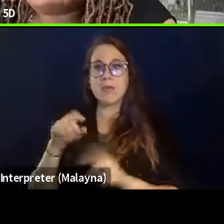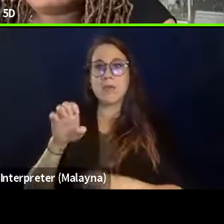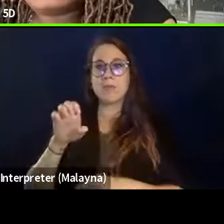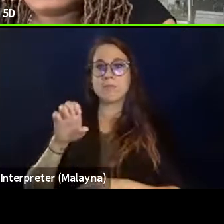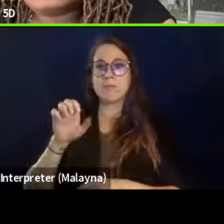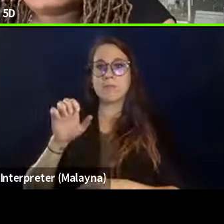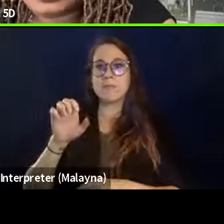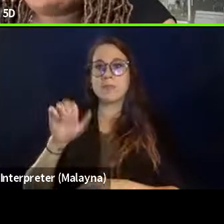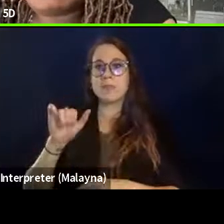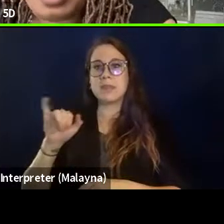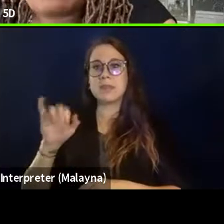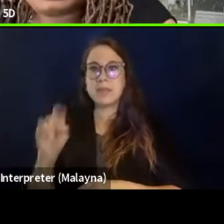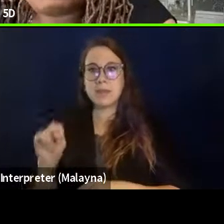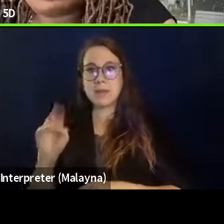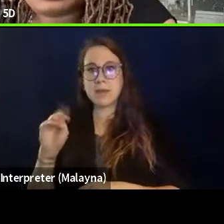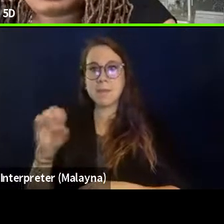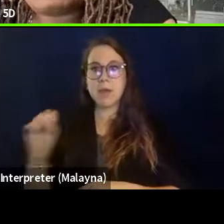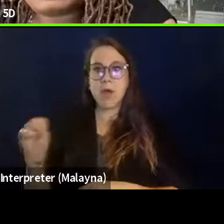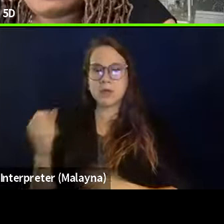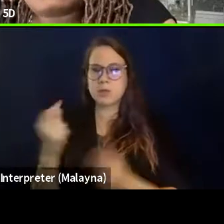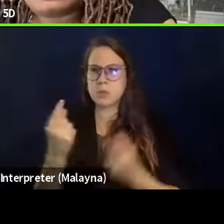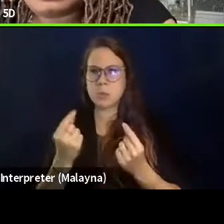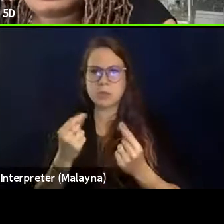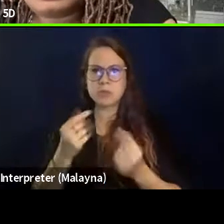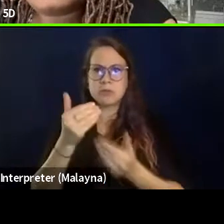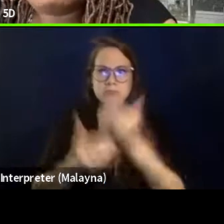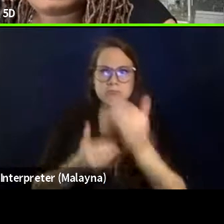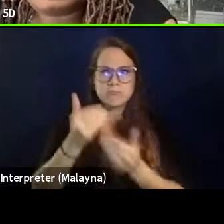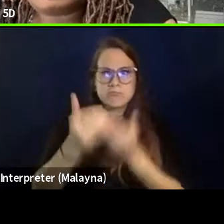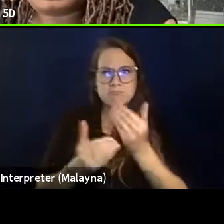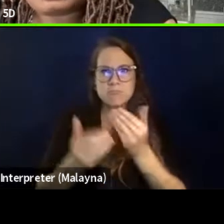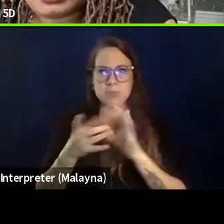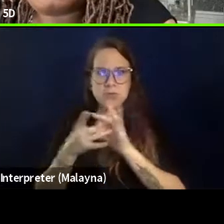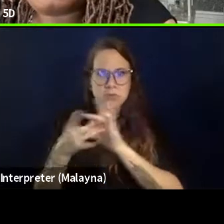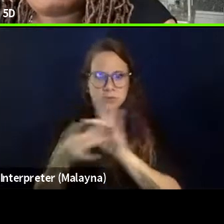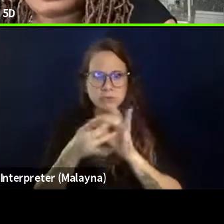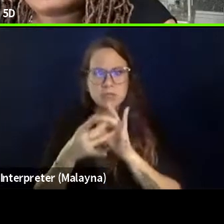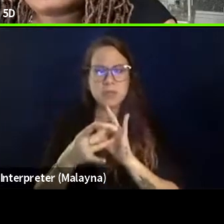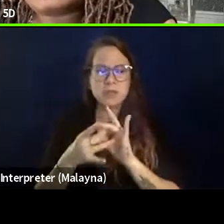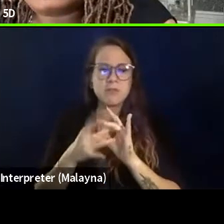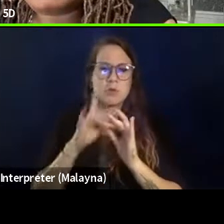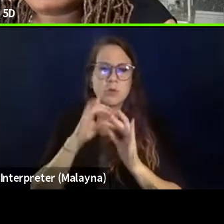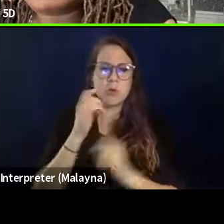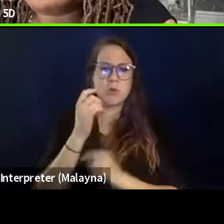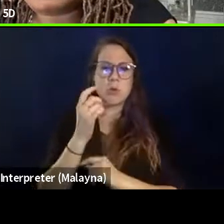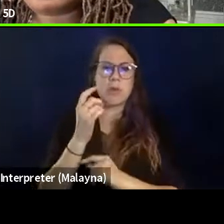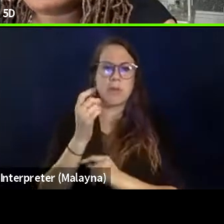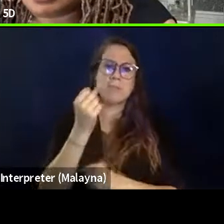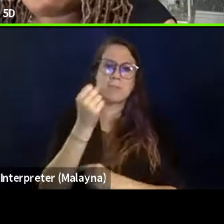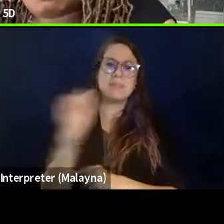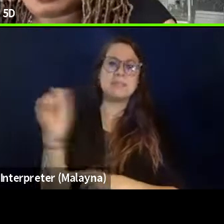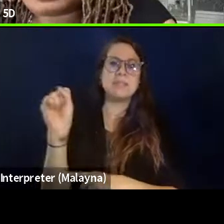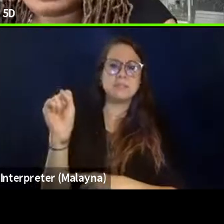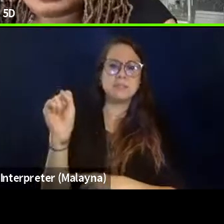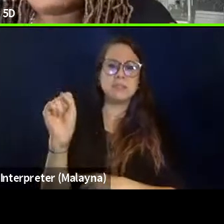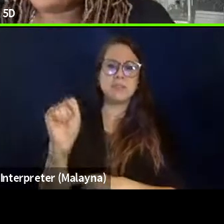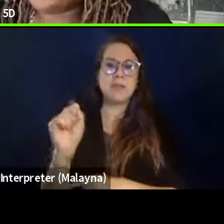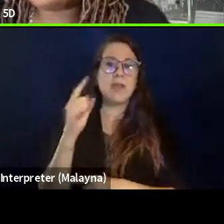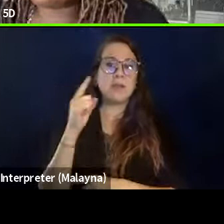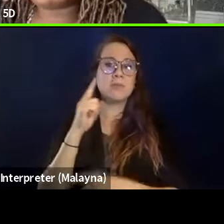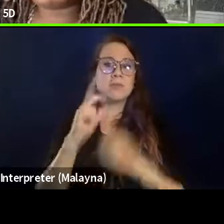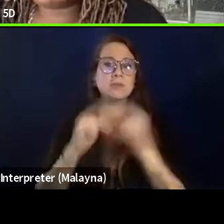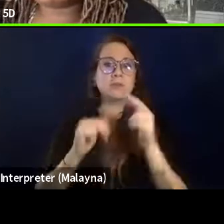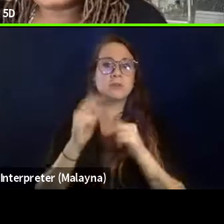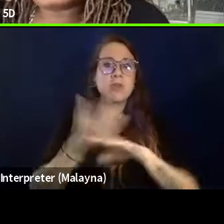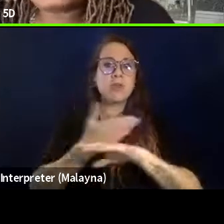What steps do we need to take, perhaps in coordination with 70, to petition/request that the district construct a dog park either